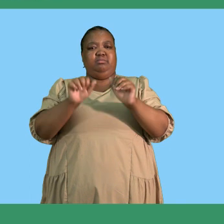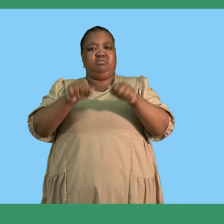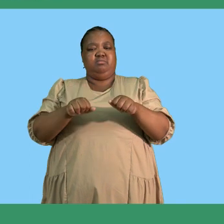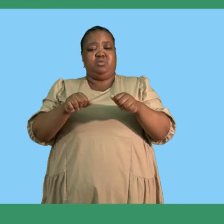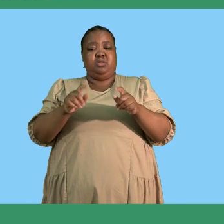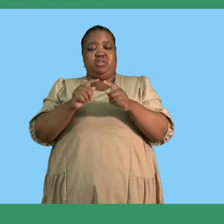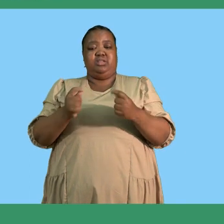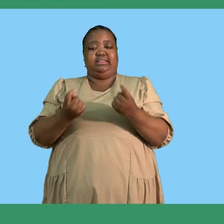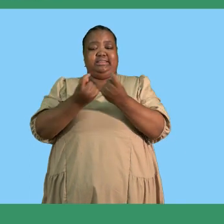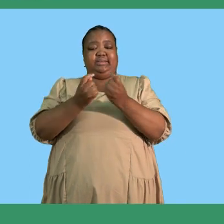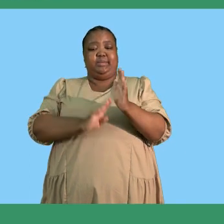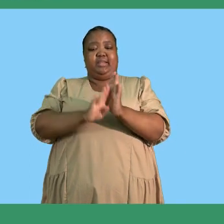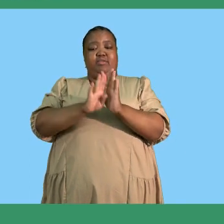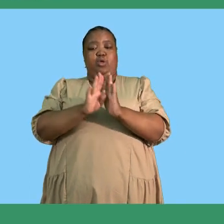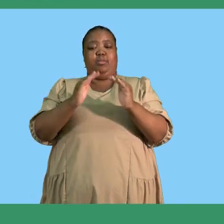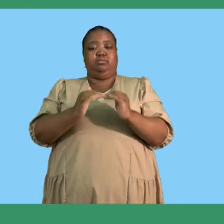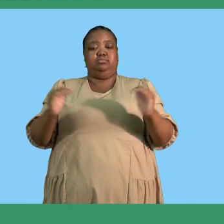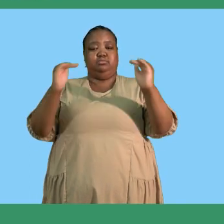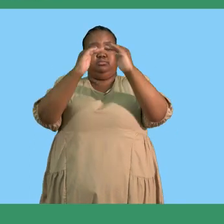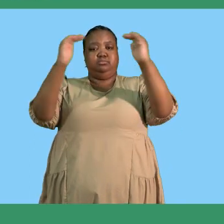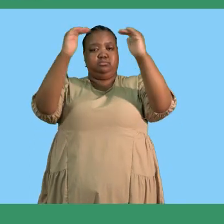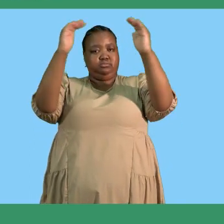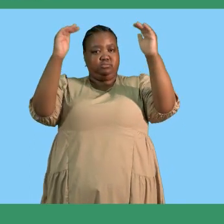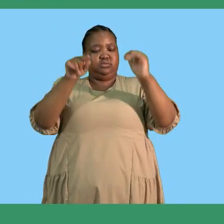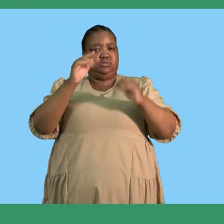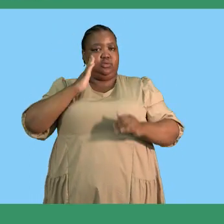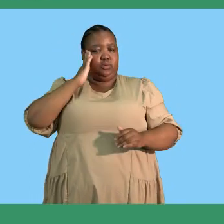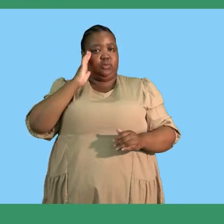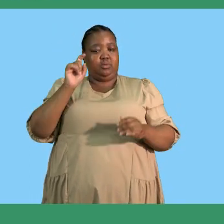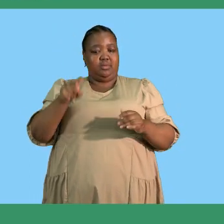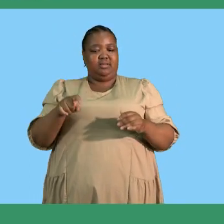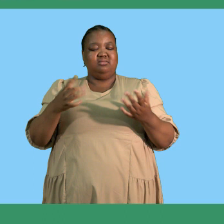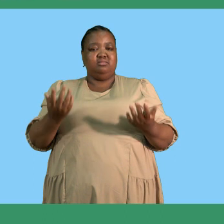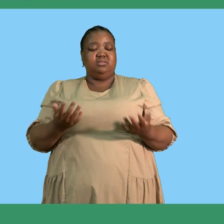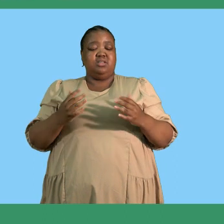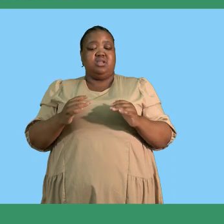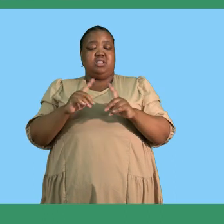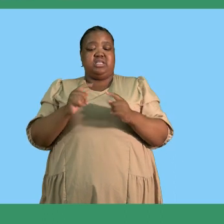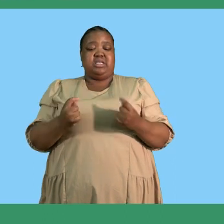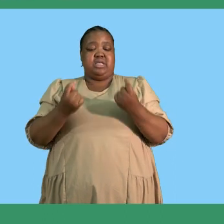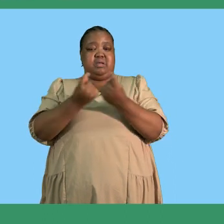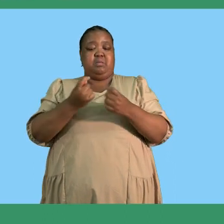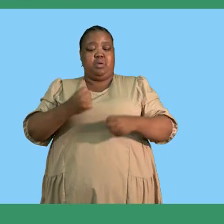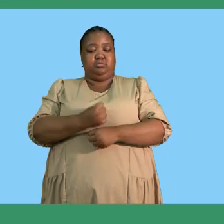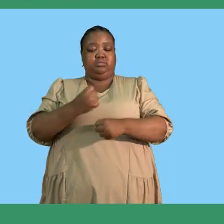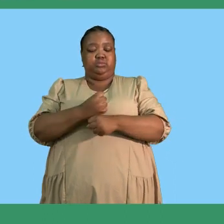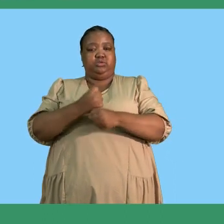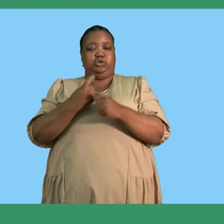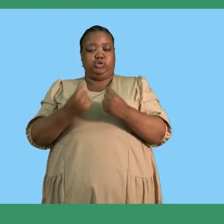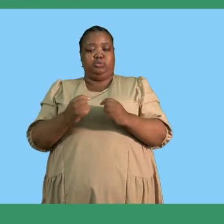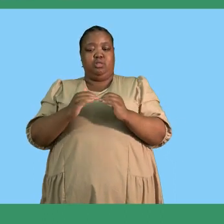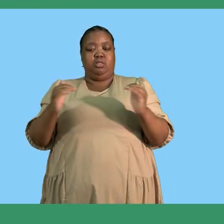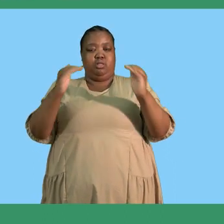the stages of team development. So in other words, what do teams go through when they are working